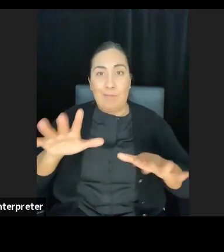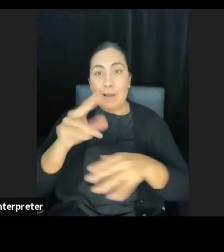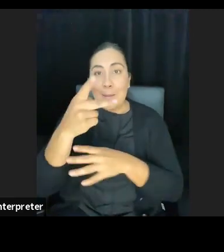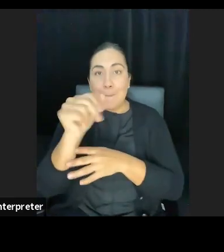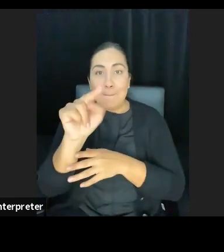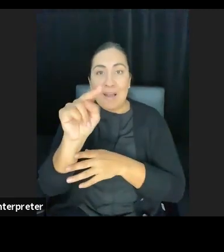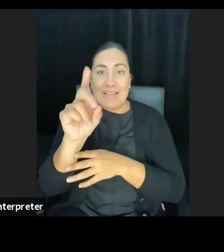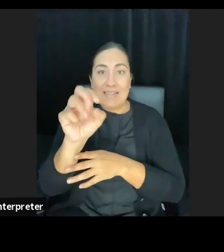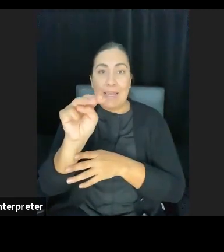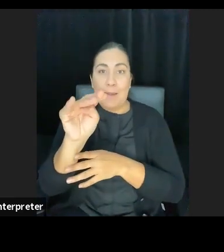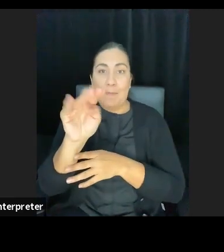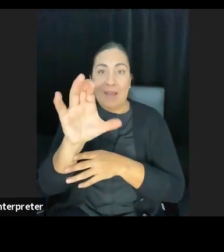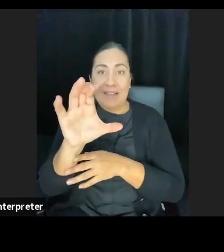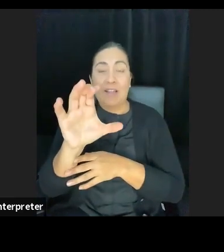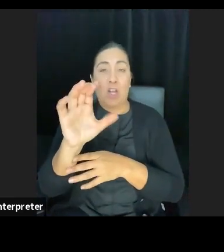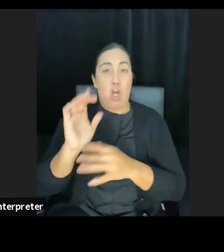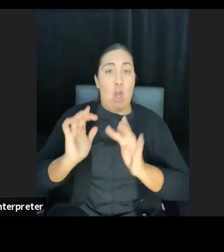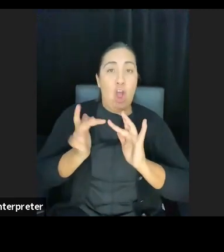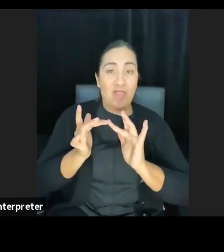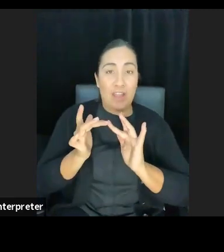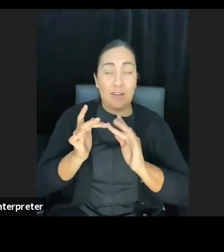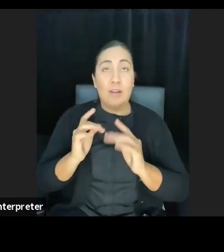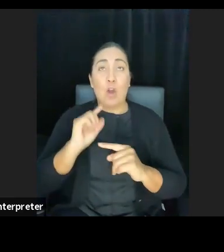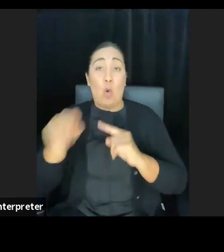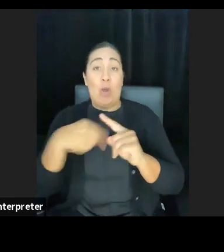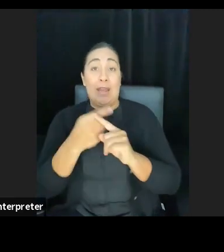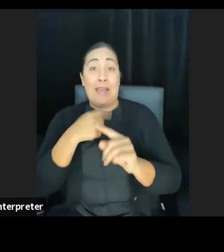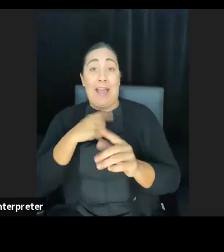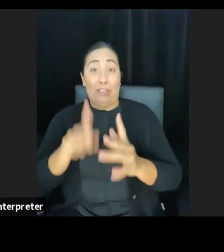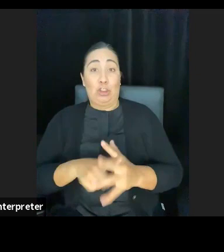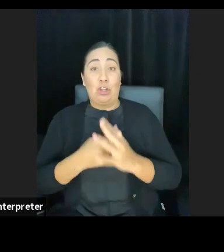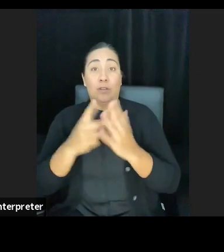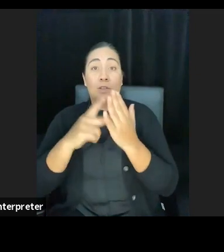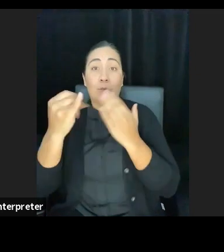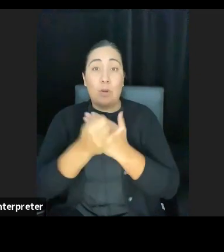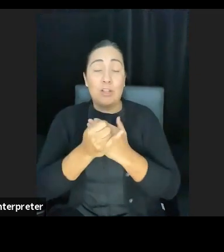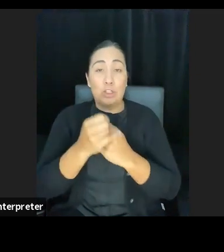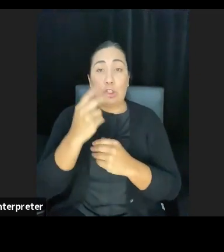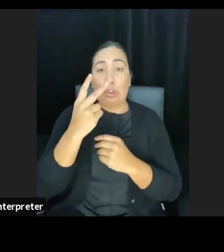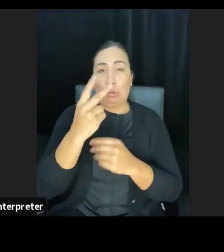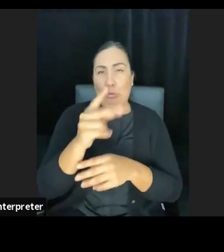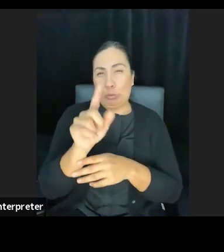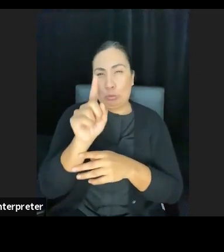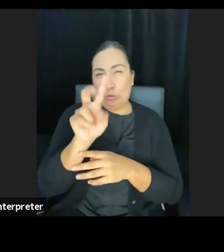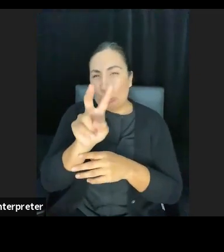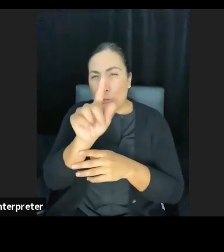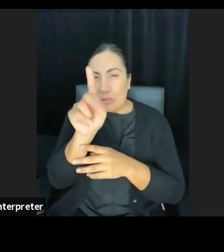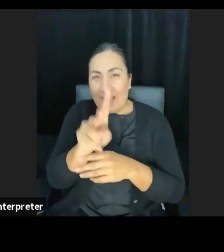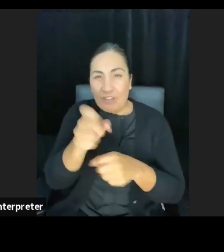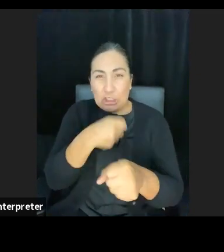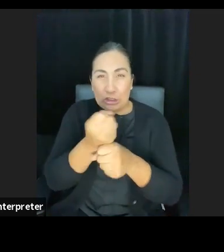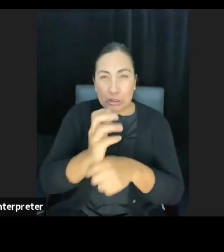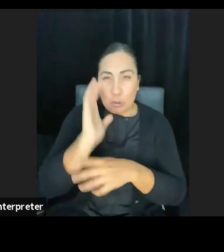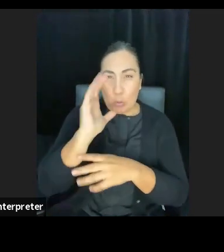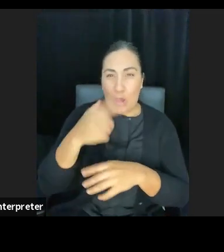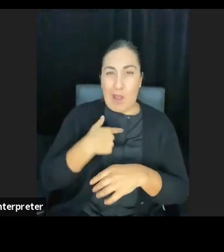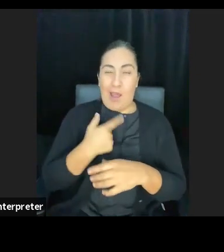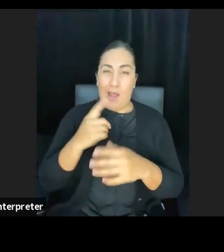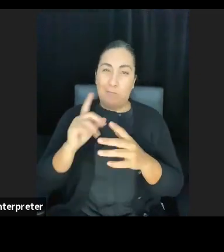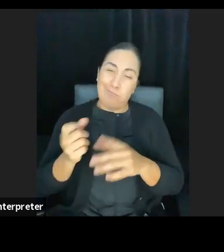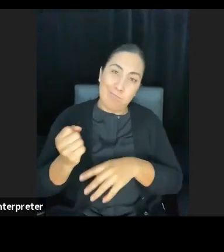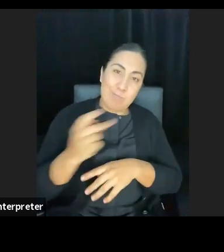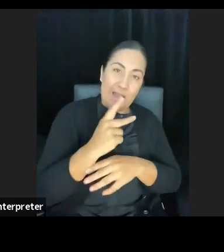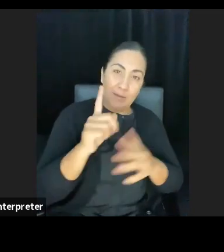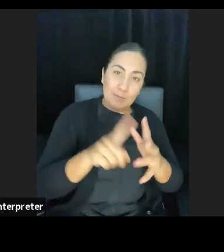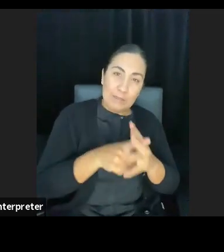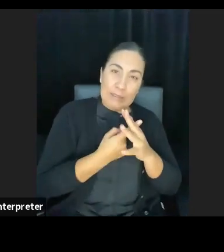I began this project 2.5 years ago, I first went back to the beginning of my practice and I asked myself, what was most important to me back